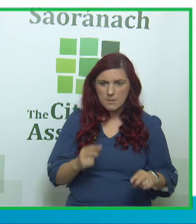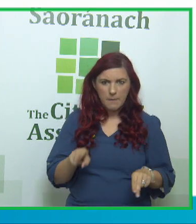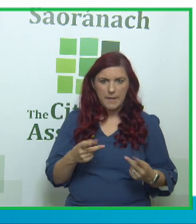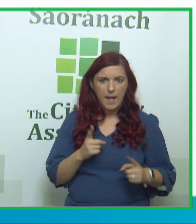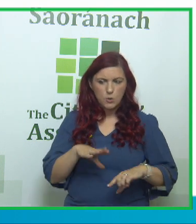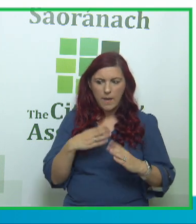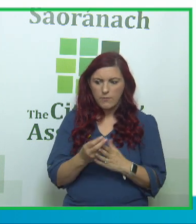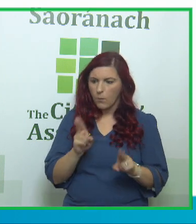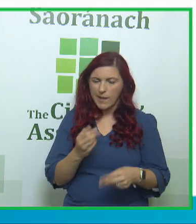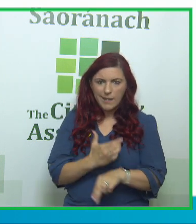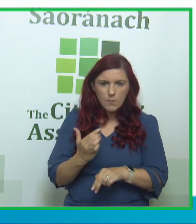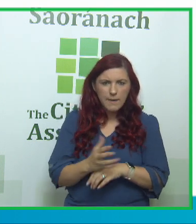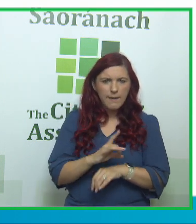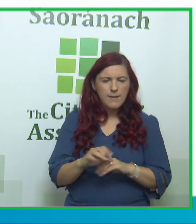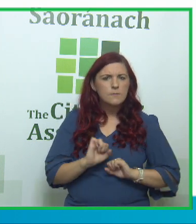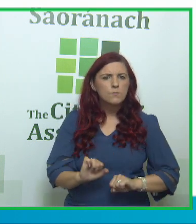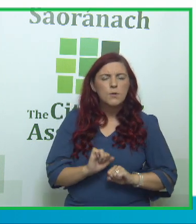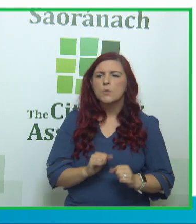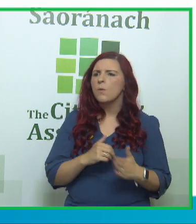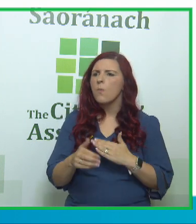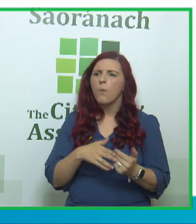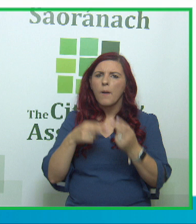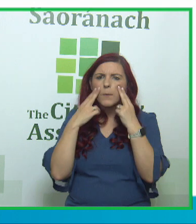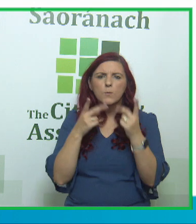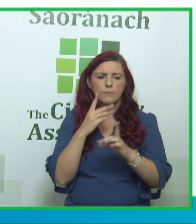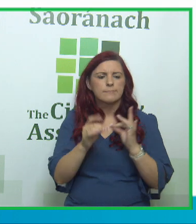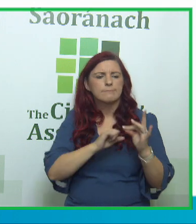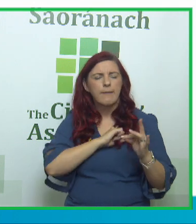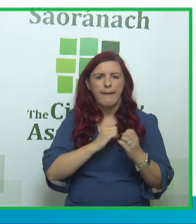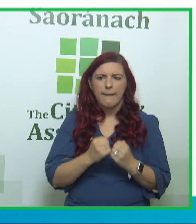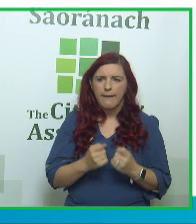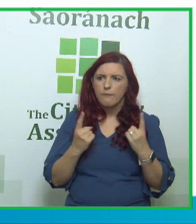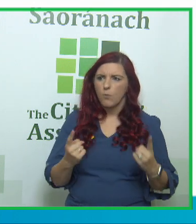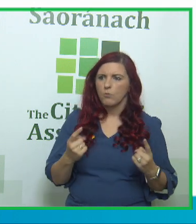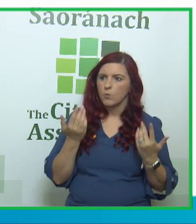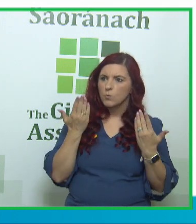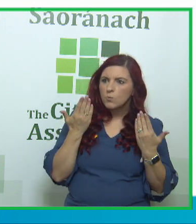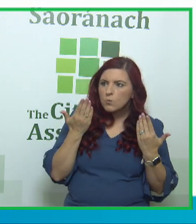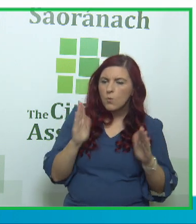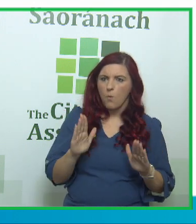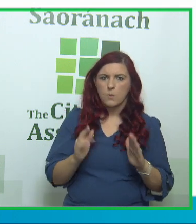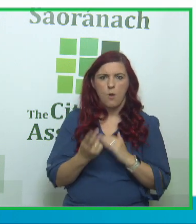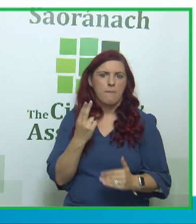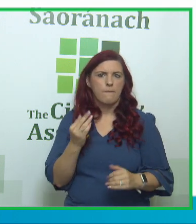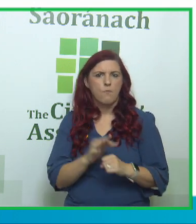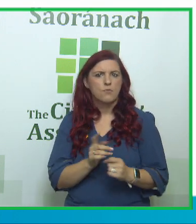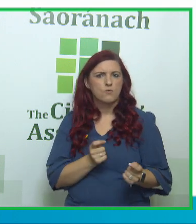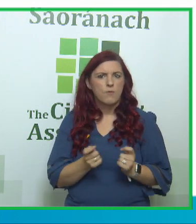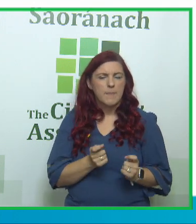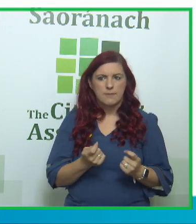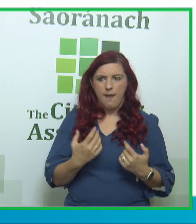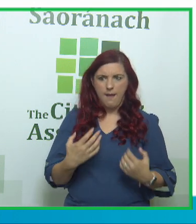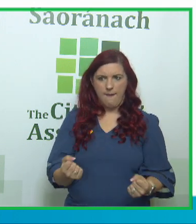unsustainable. So what do we need to do to ensure that everybody that shows up to treatment at least has the